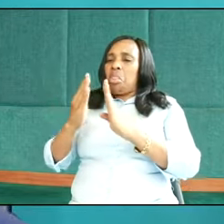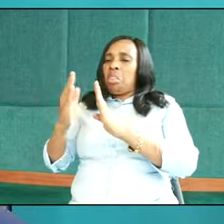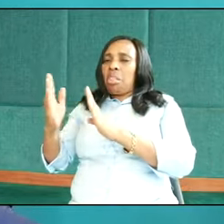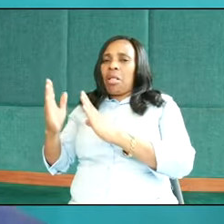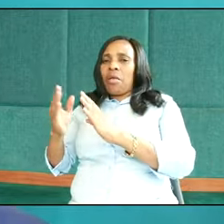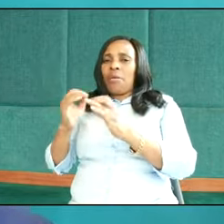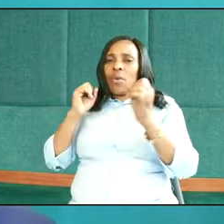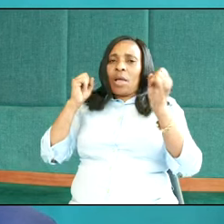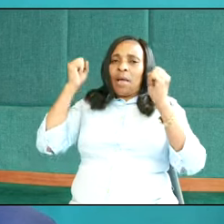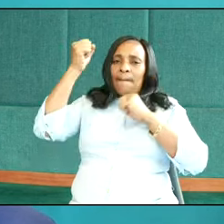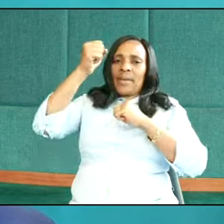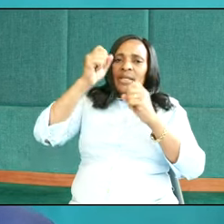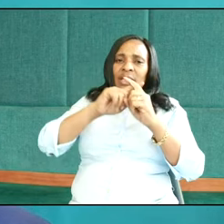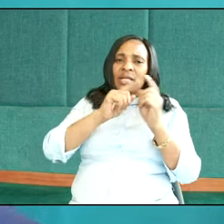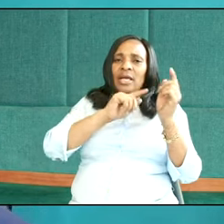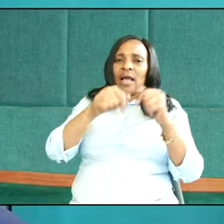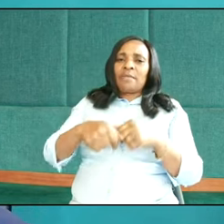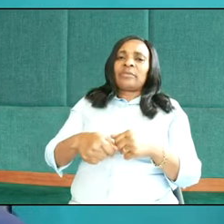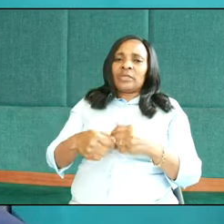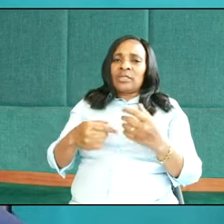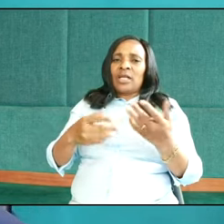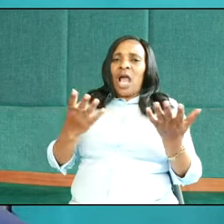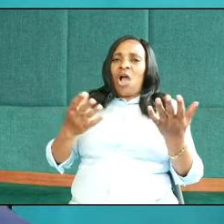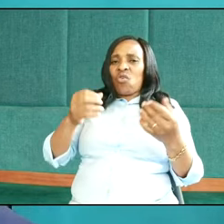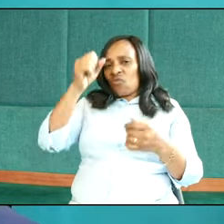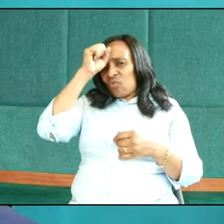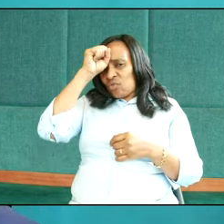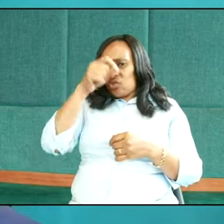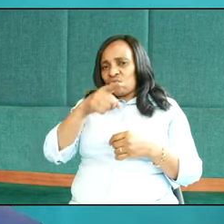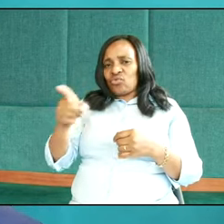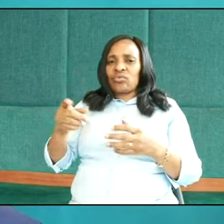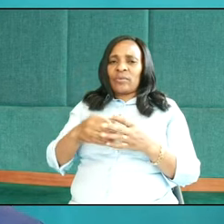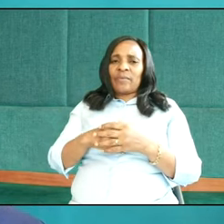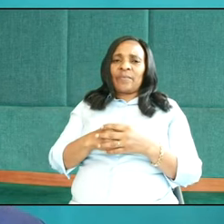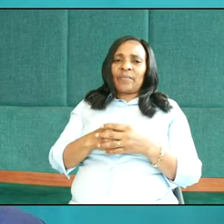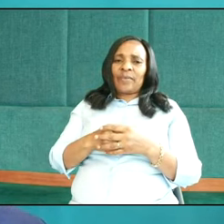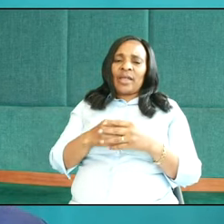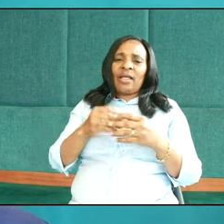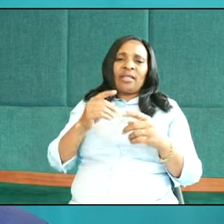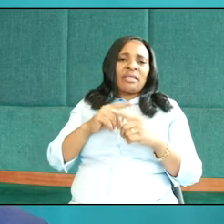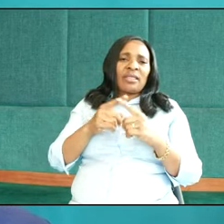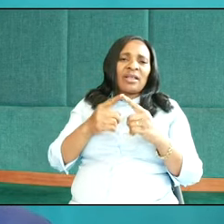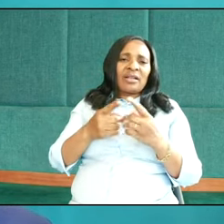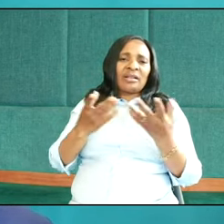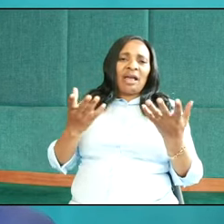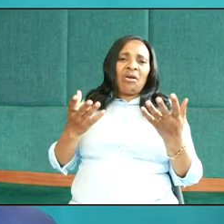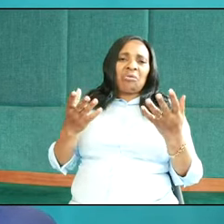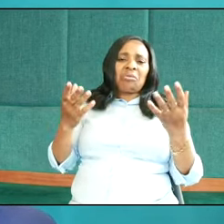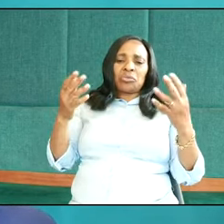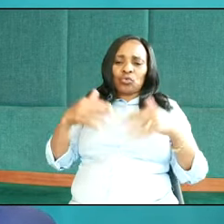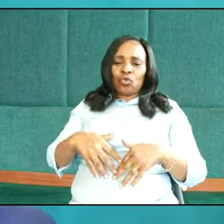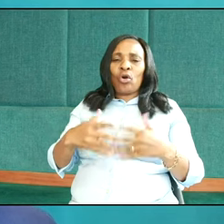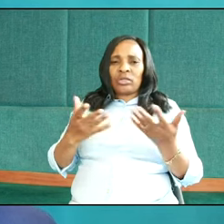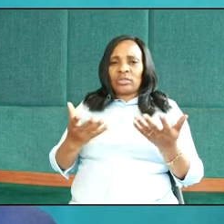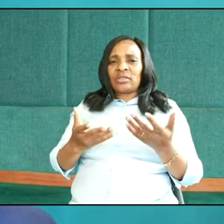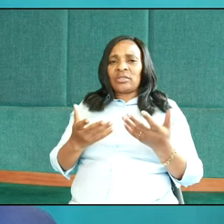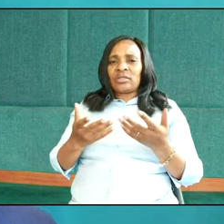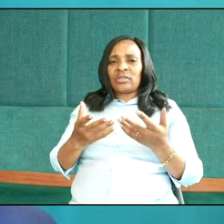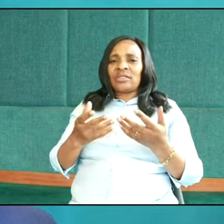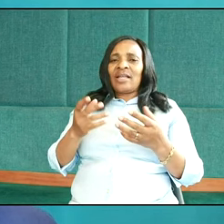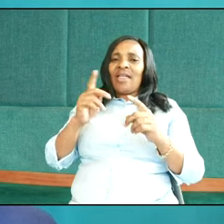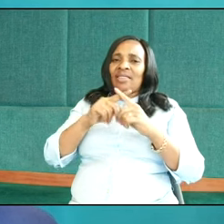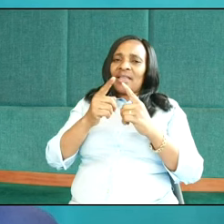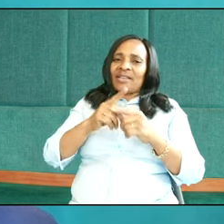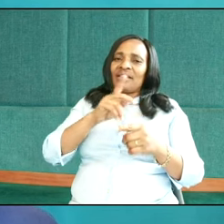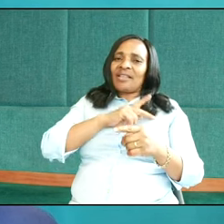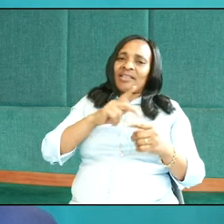And then here comes this guy telling you how foolish you are, you know. And it's tremendous, it's tremendous. And King Arthur reacts